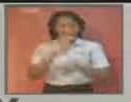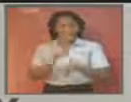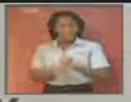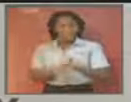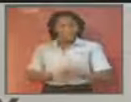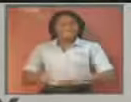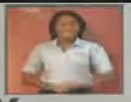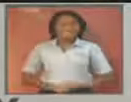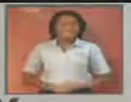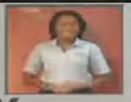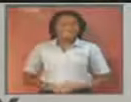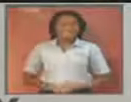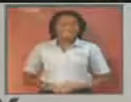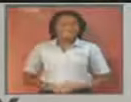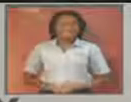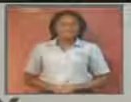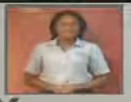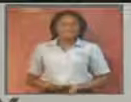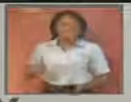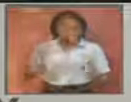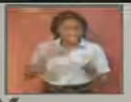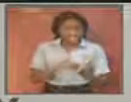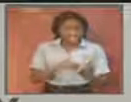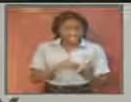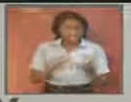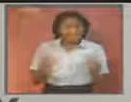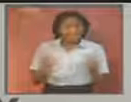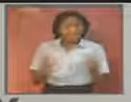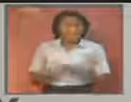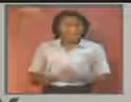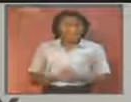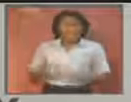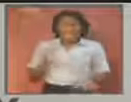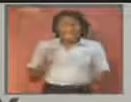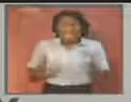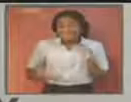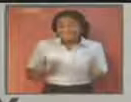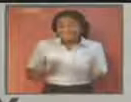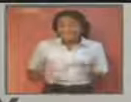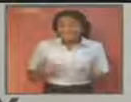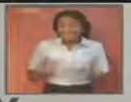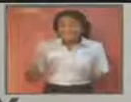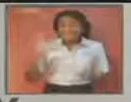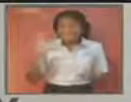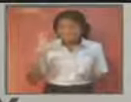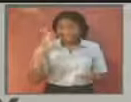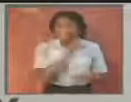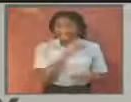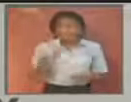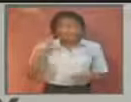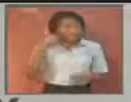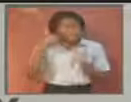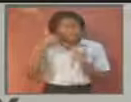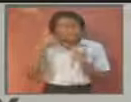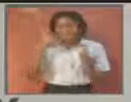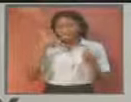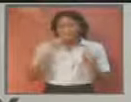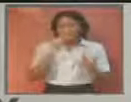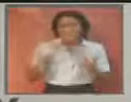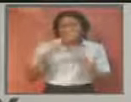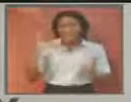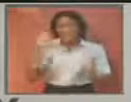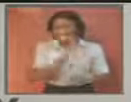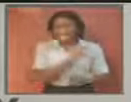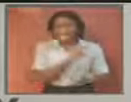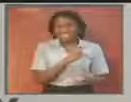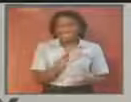appointment. Note again, if for some reason you miss your call, because we have been having